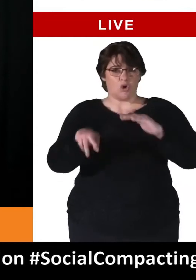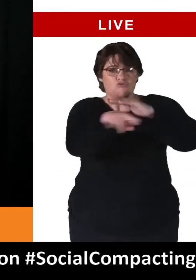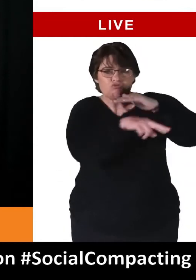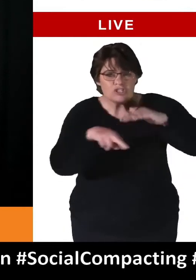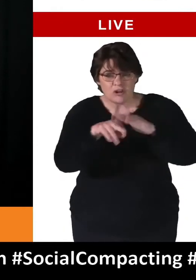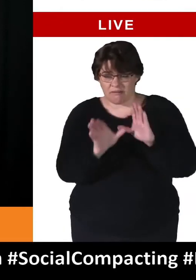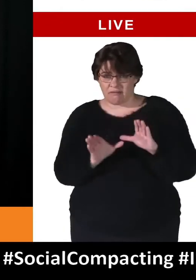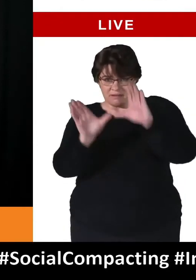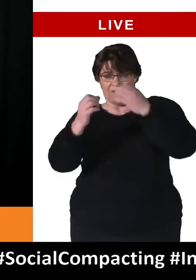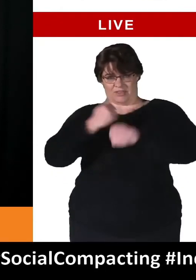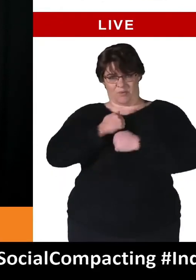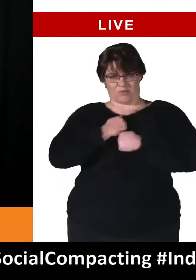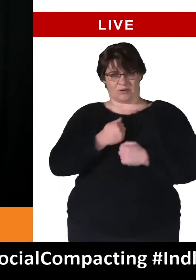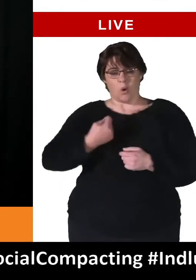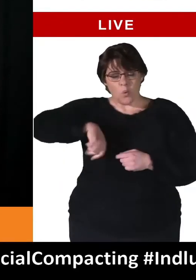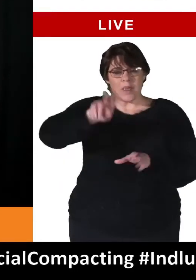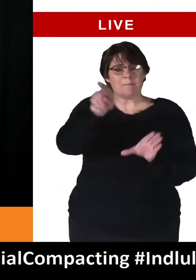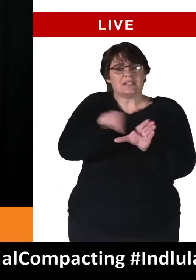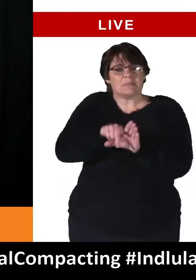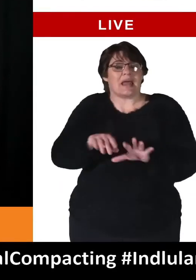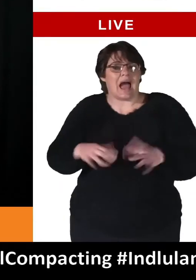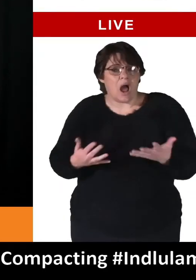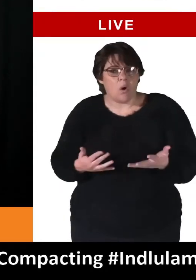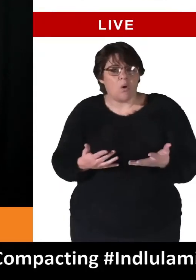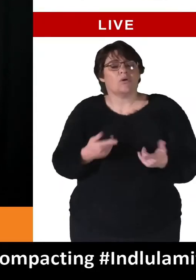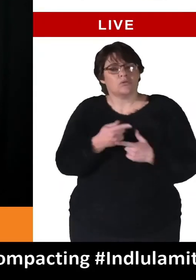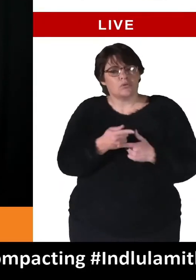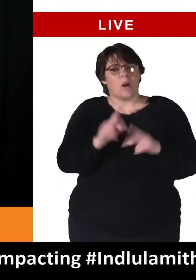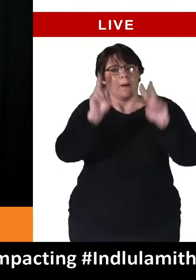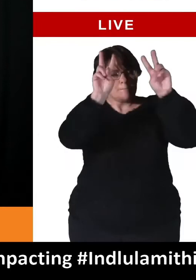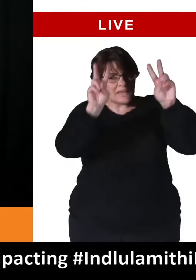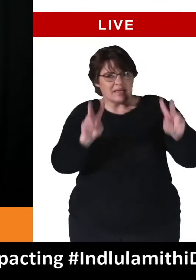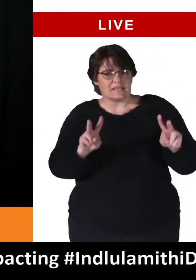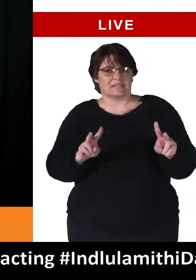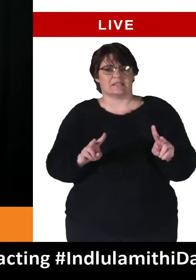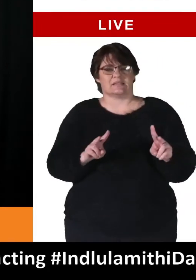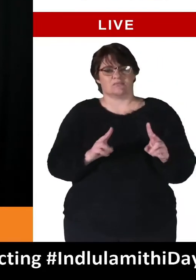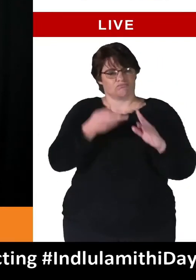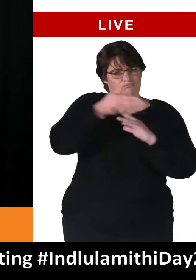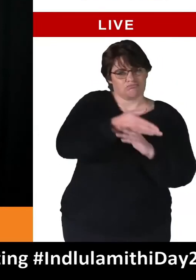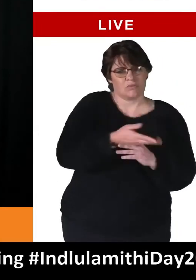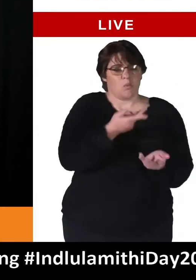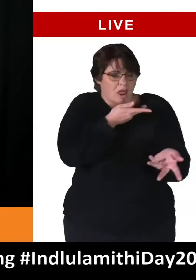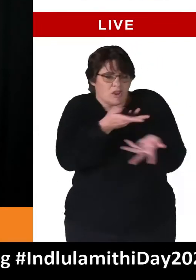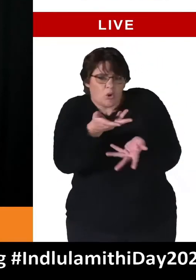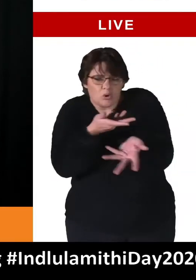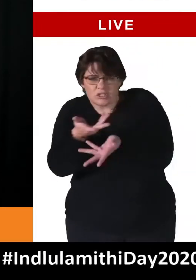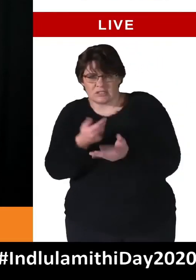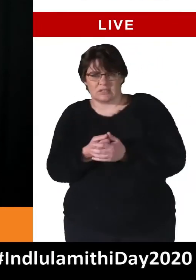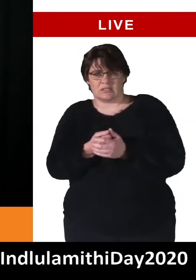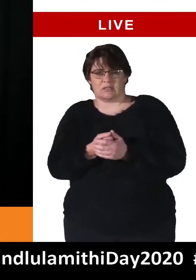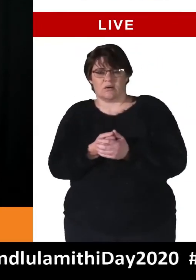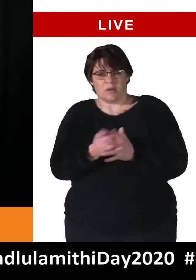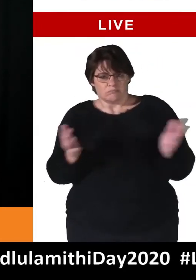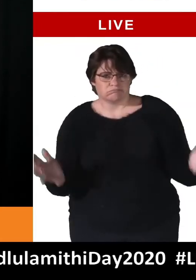its own. We participate throughout this continent on peacekeeping missions. We negotiate, we